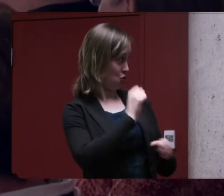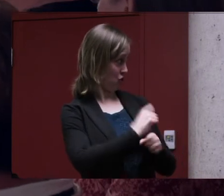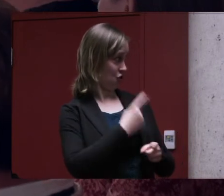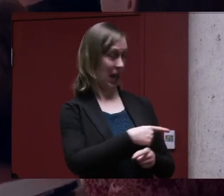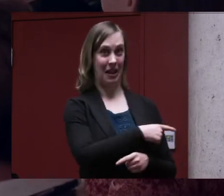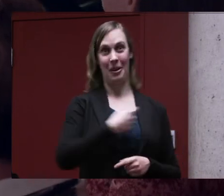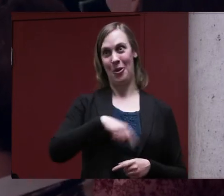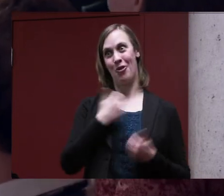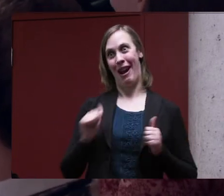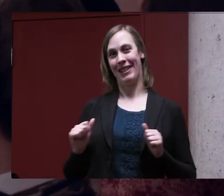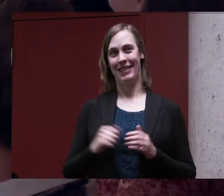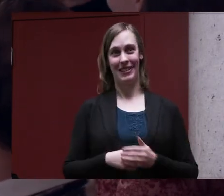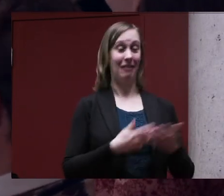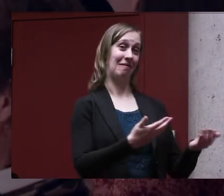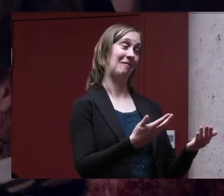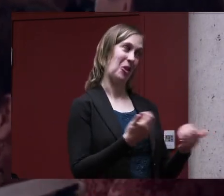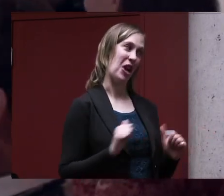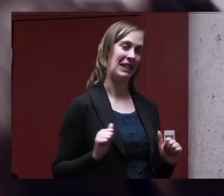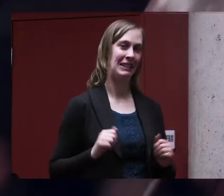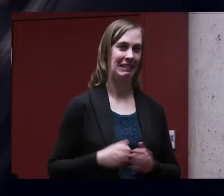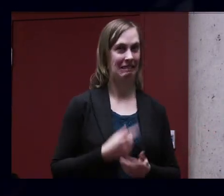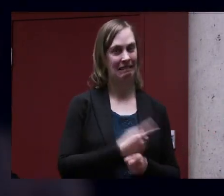We're trying. So.